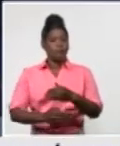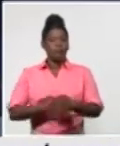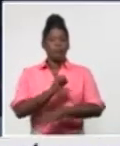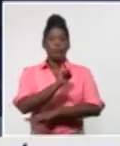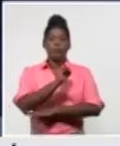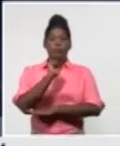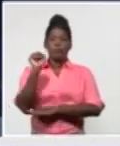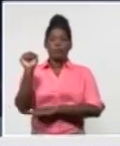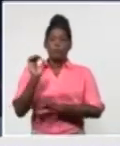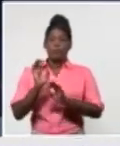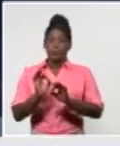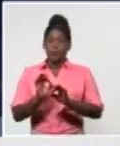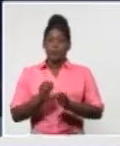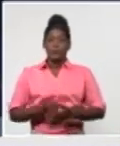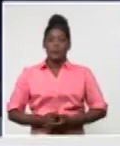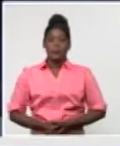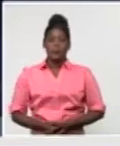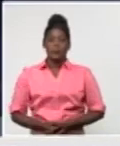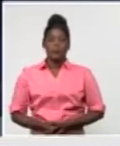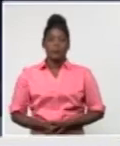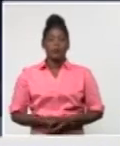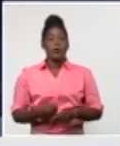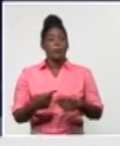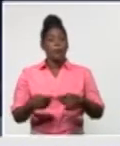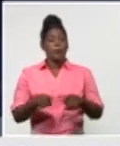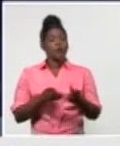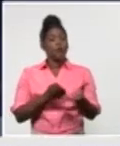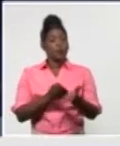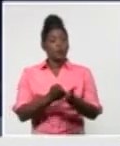this achievement, for the achievement of this result.